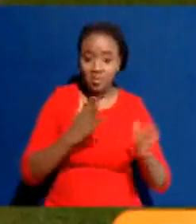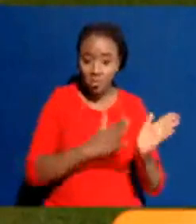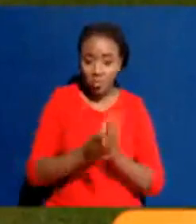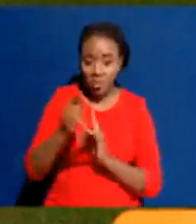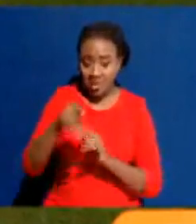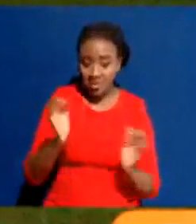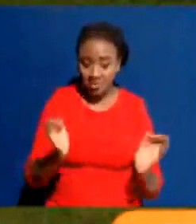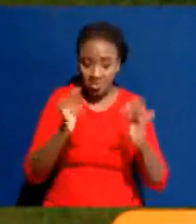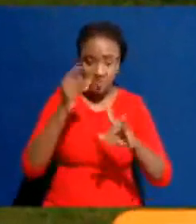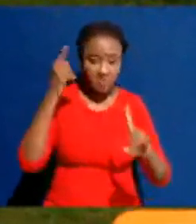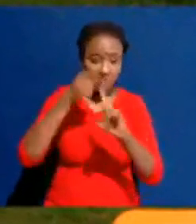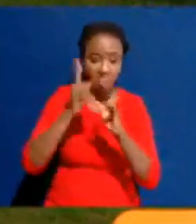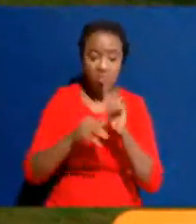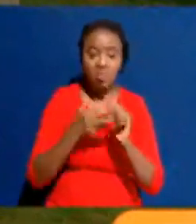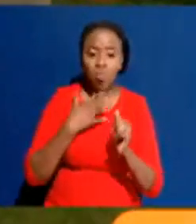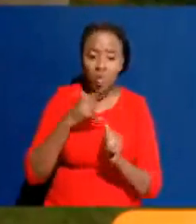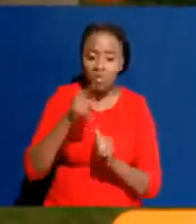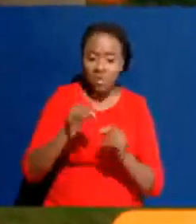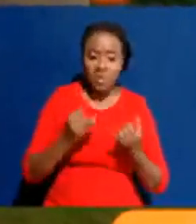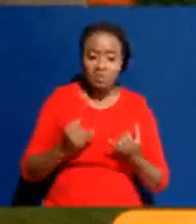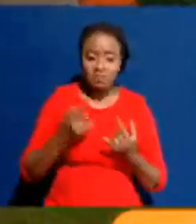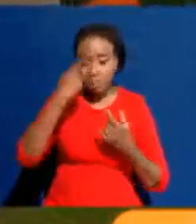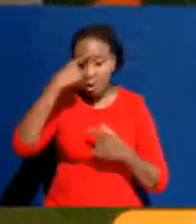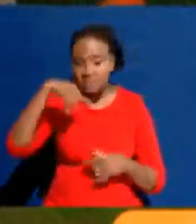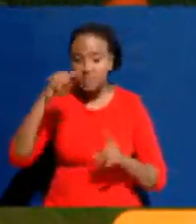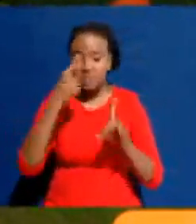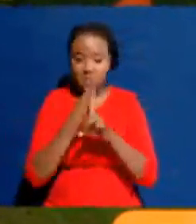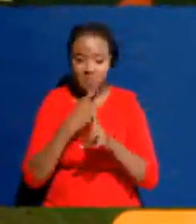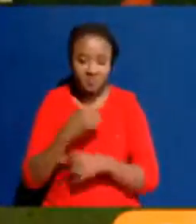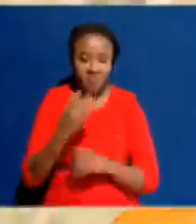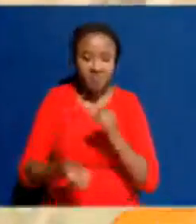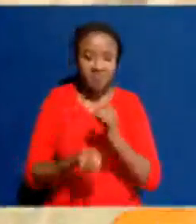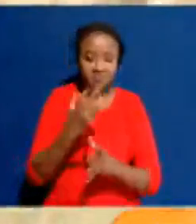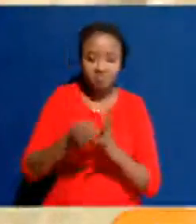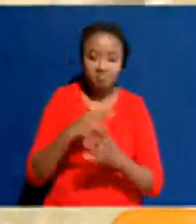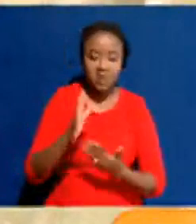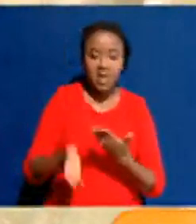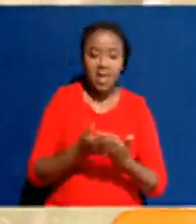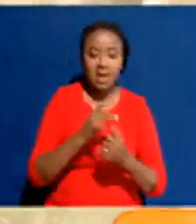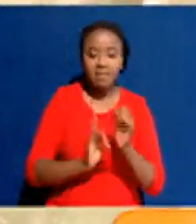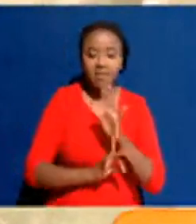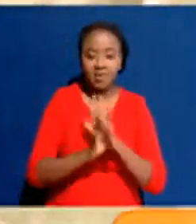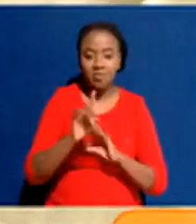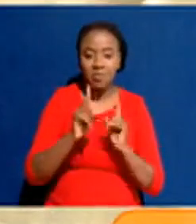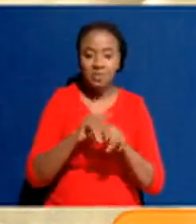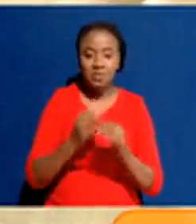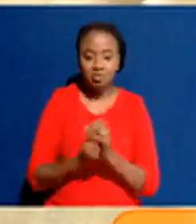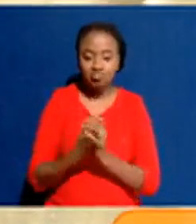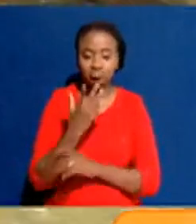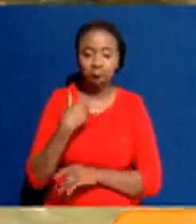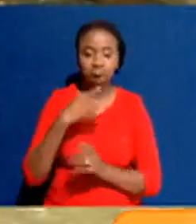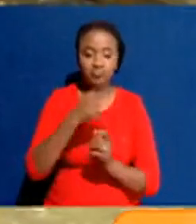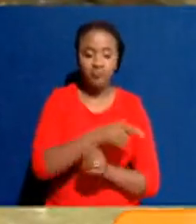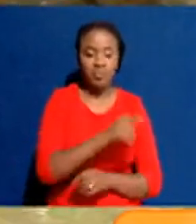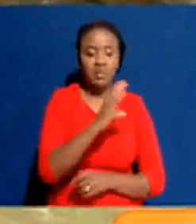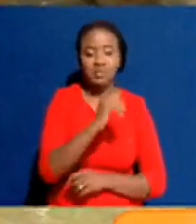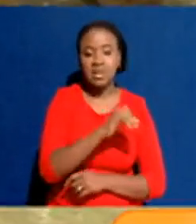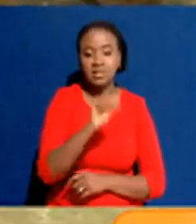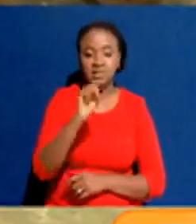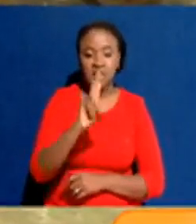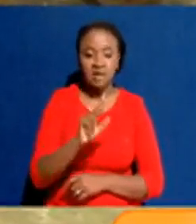are keen on ensuring adoption of policies that will guide the development and production of cassava for industrial use